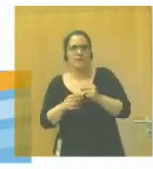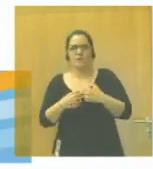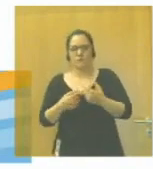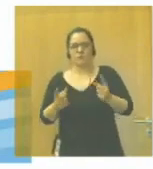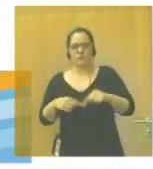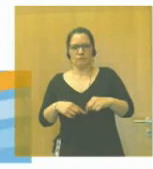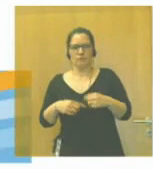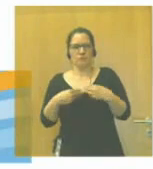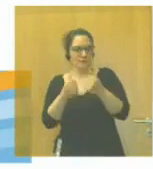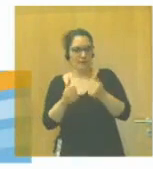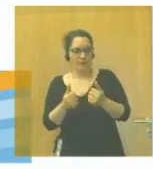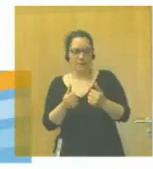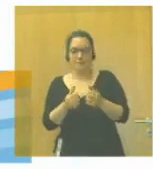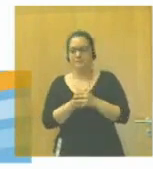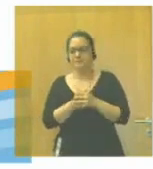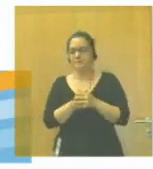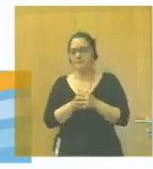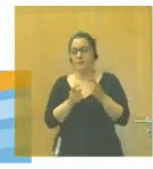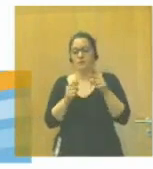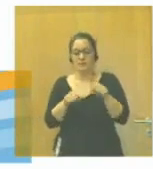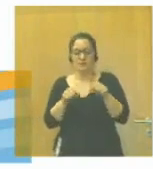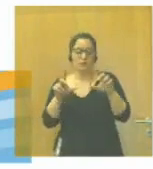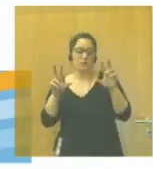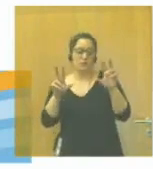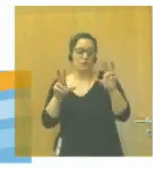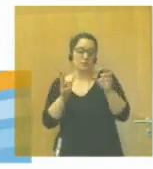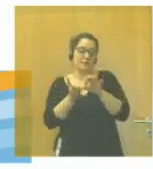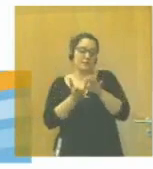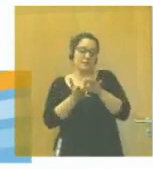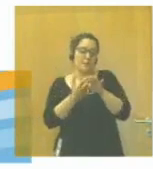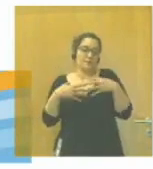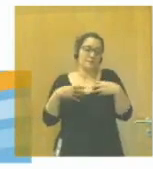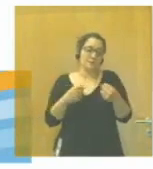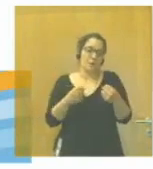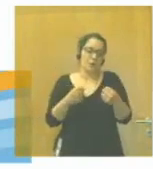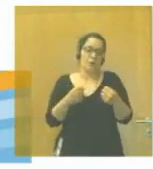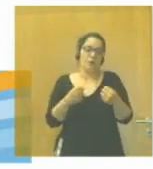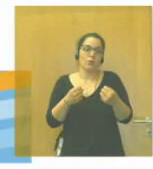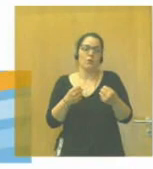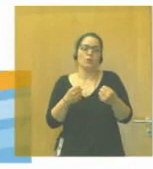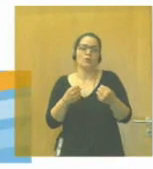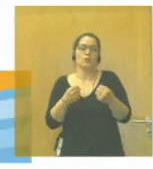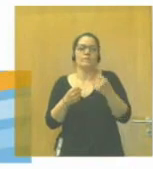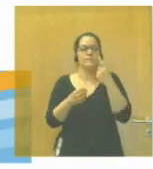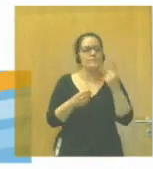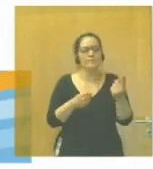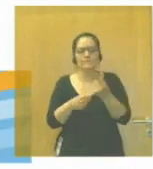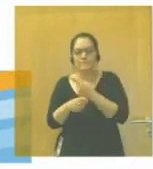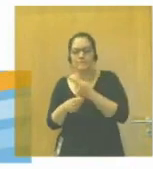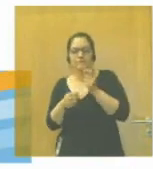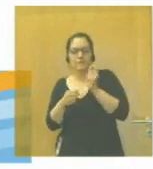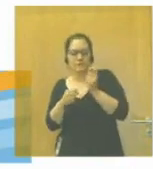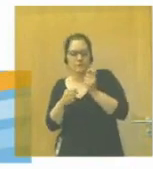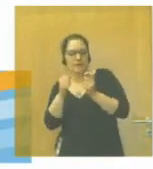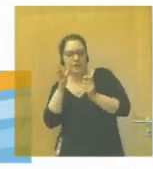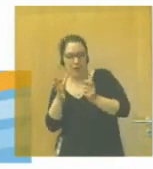helping healthcare systems determine who is at risk, whether they came into the emergency department for a sprained ankle or a kid came in for a